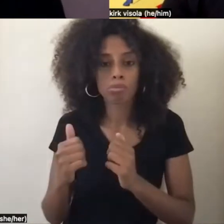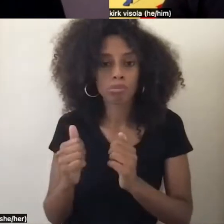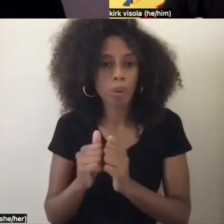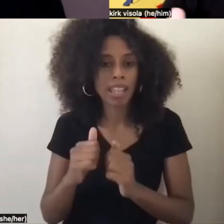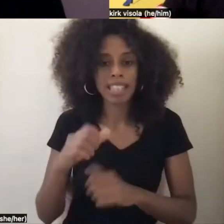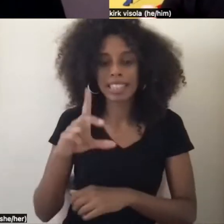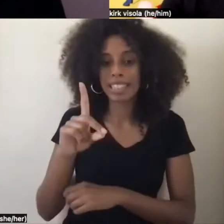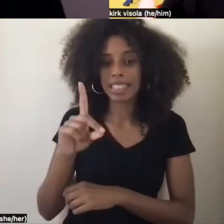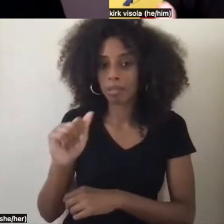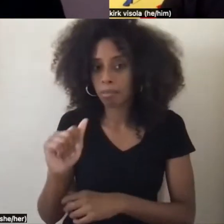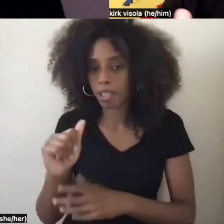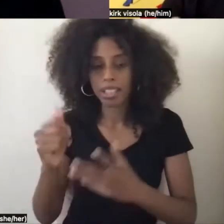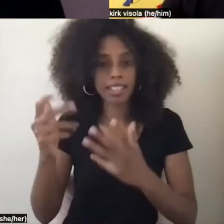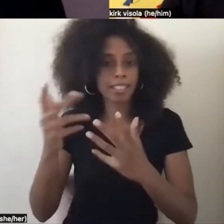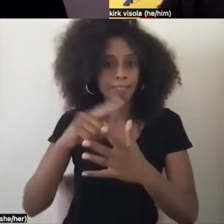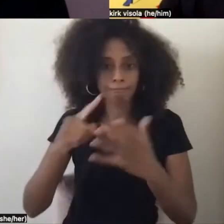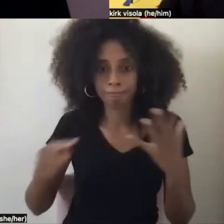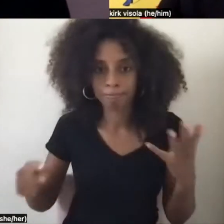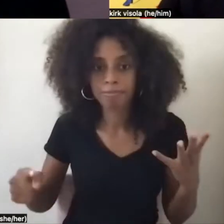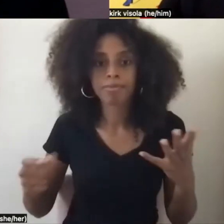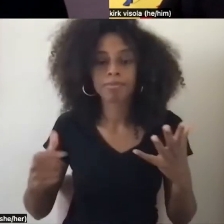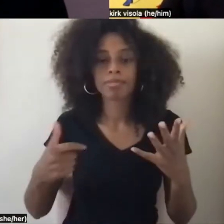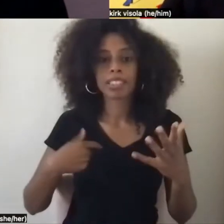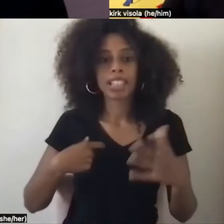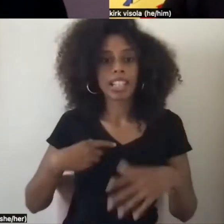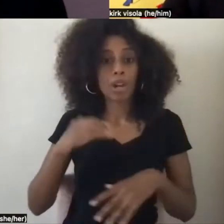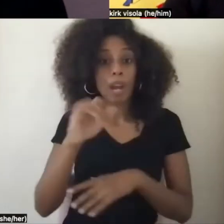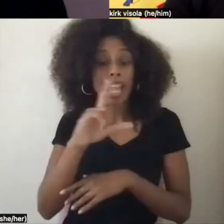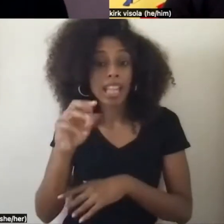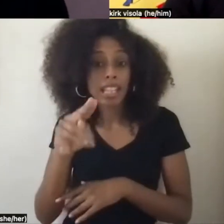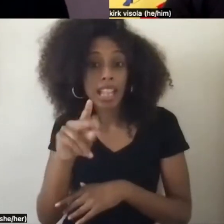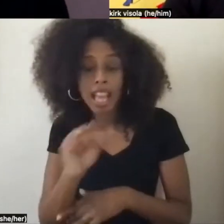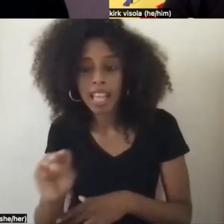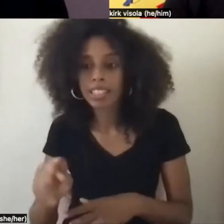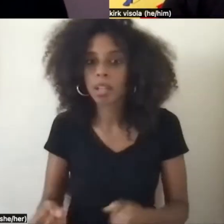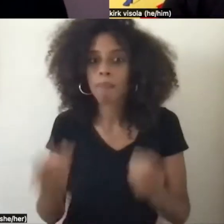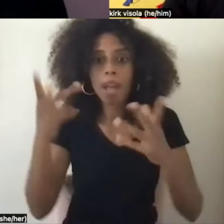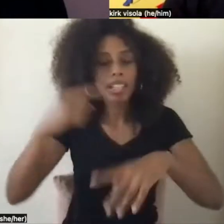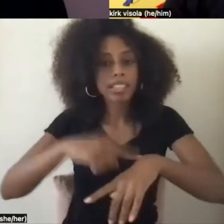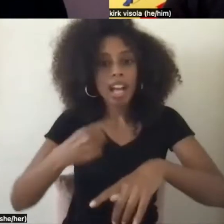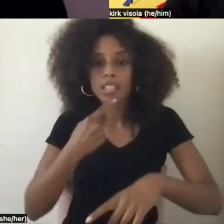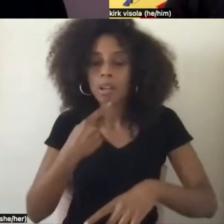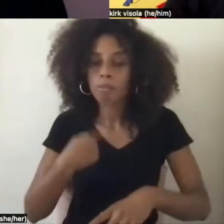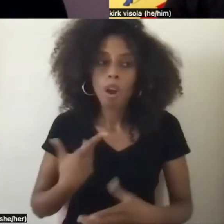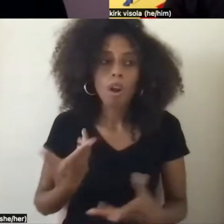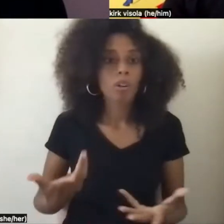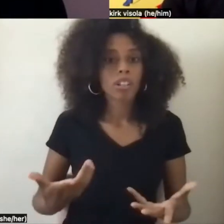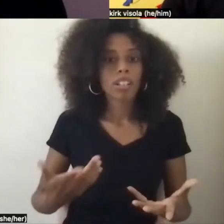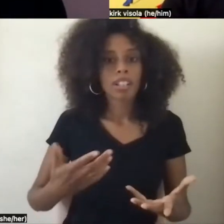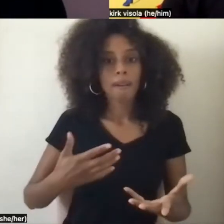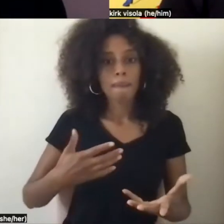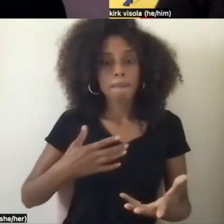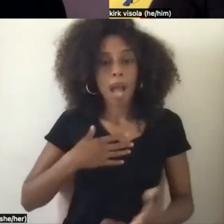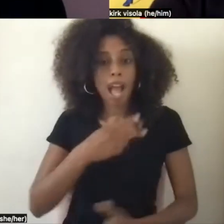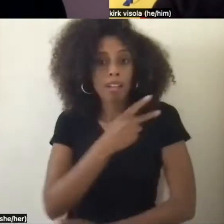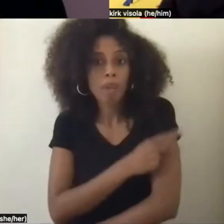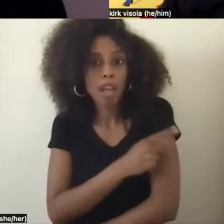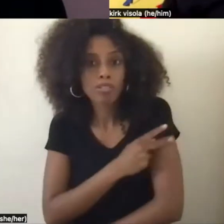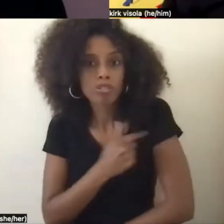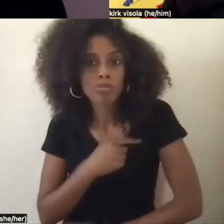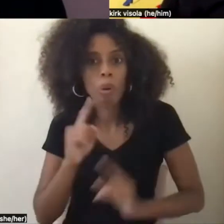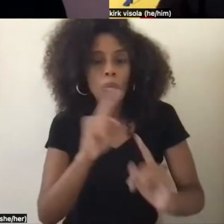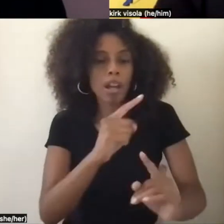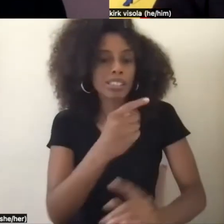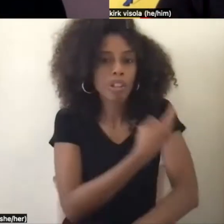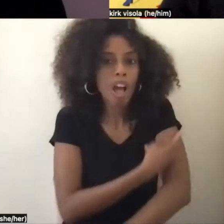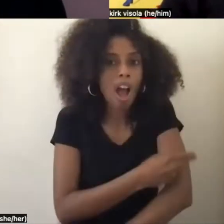know, my patient went to the hospital today and I'm sad about it. I said, oh, well, my pencil broke. Like, there's no comparison,